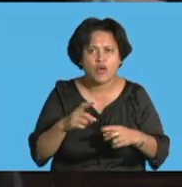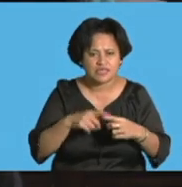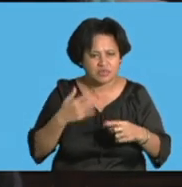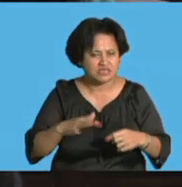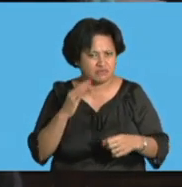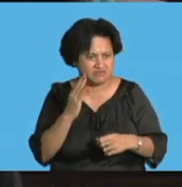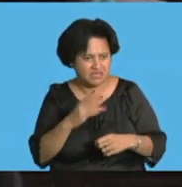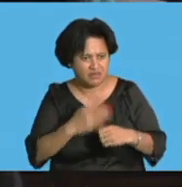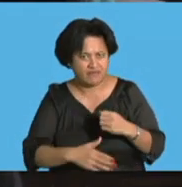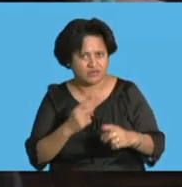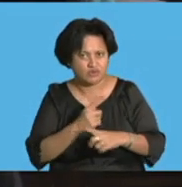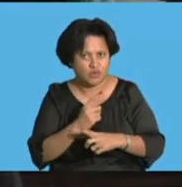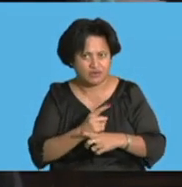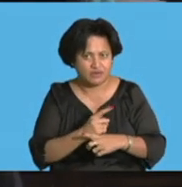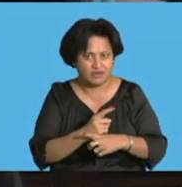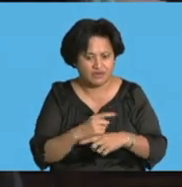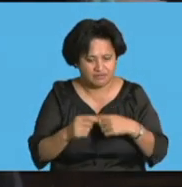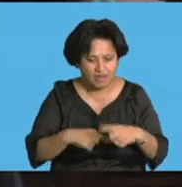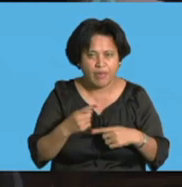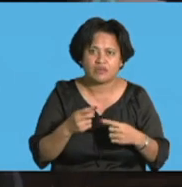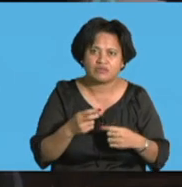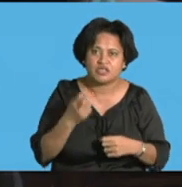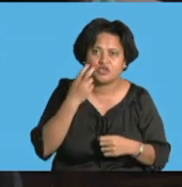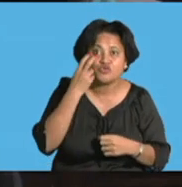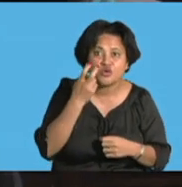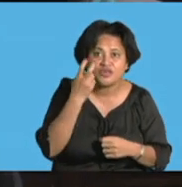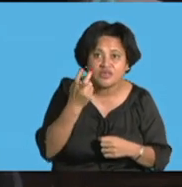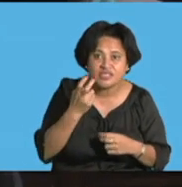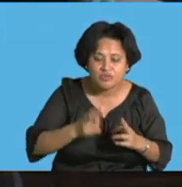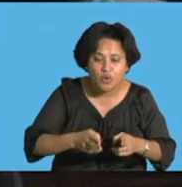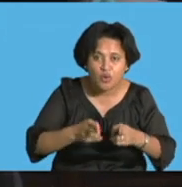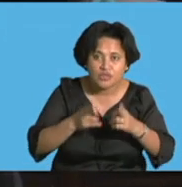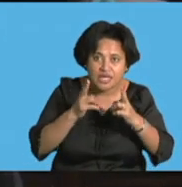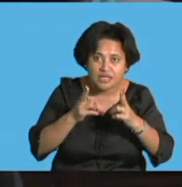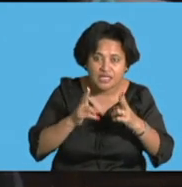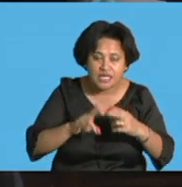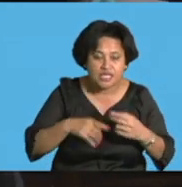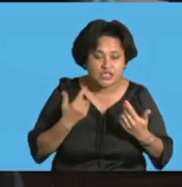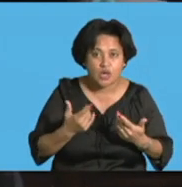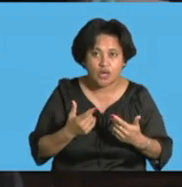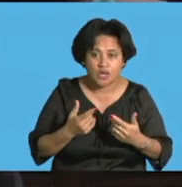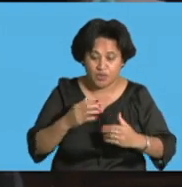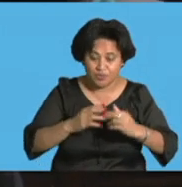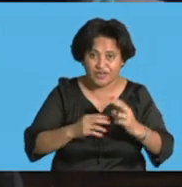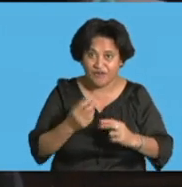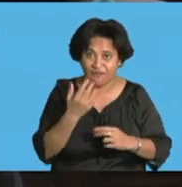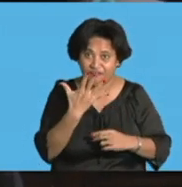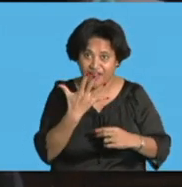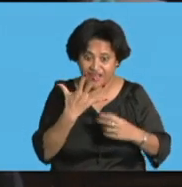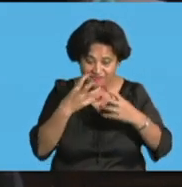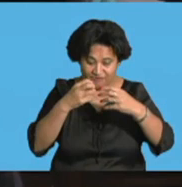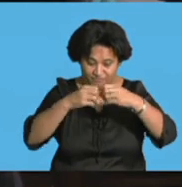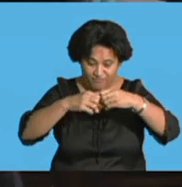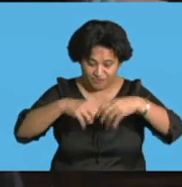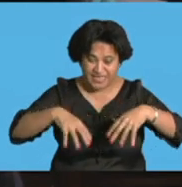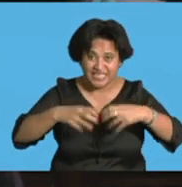to that later on. Mr. Speaker, sir, building on the 5 pillars of modernity that the Honourable Minister for